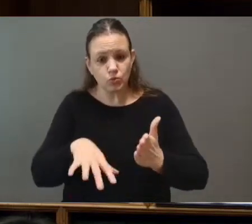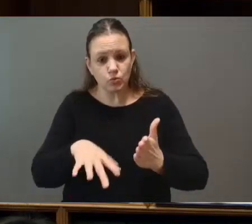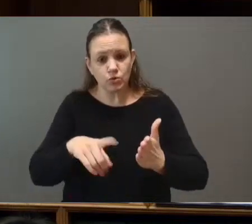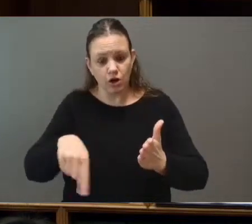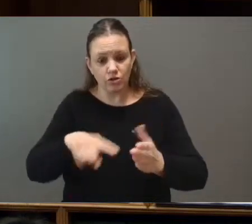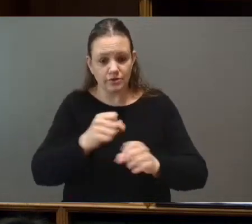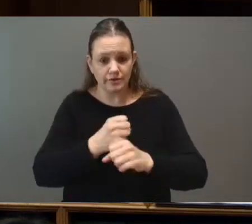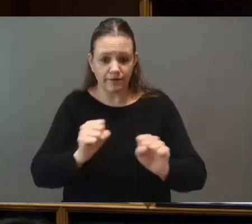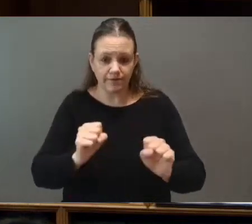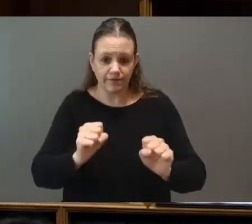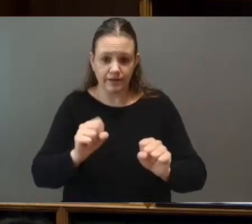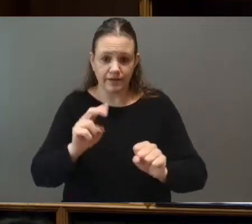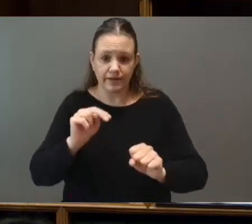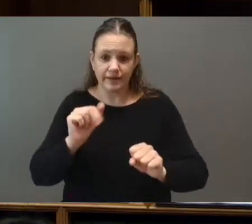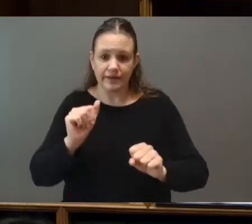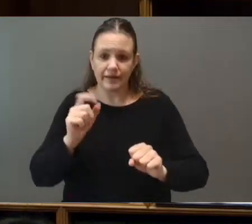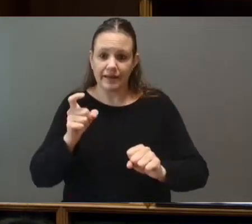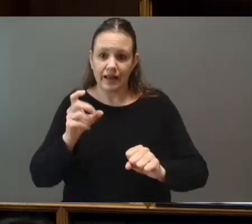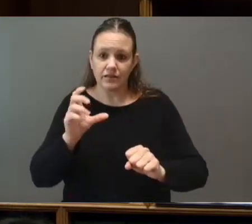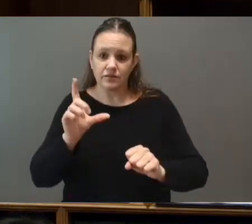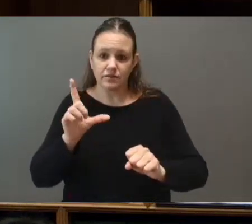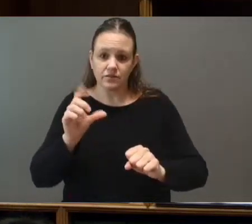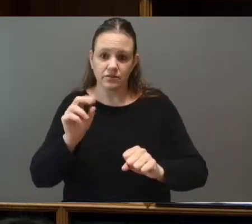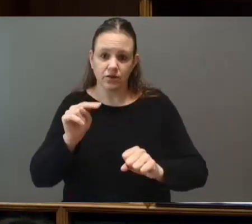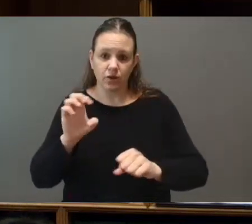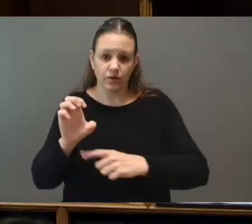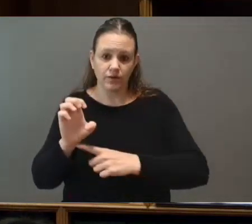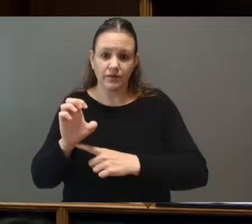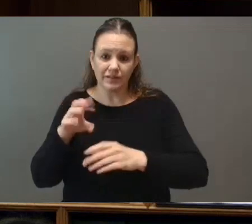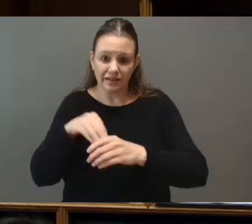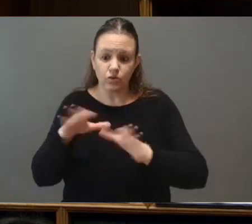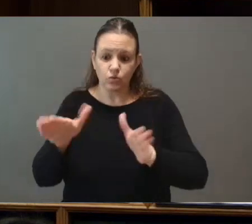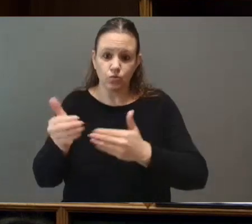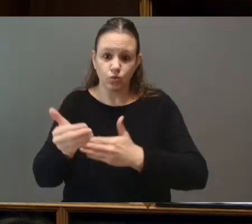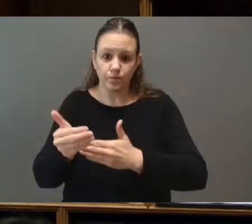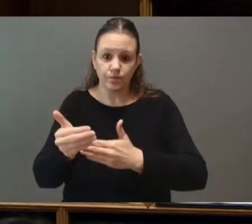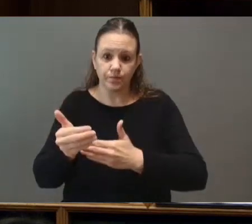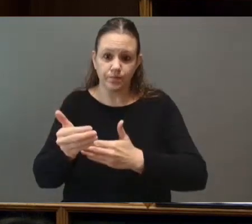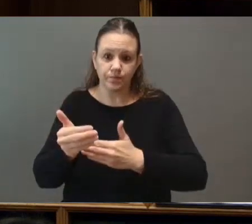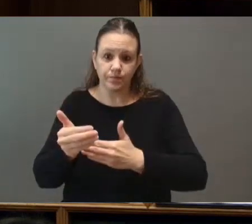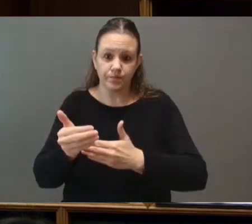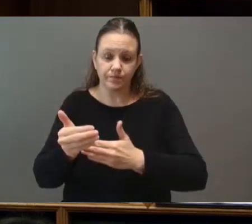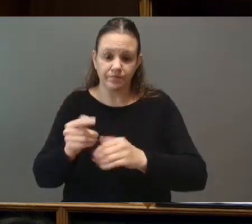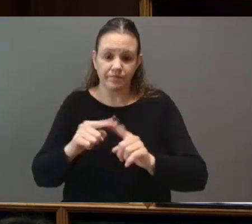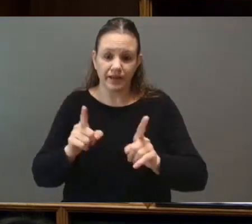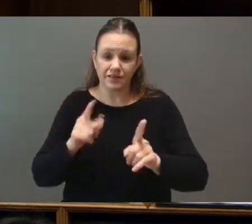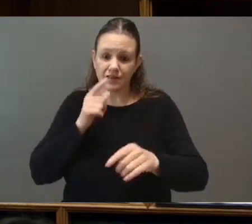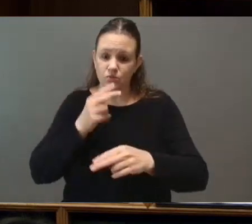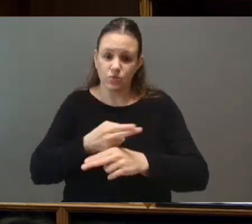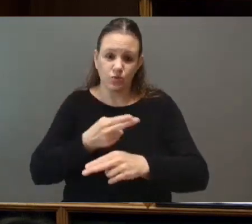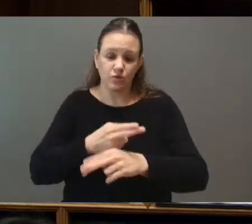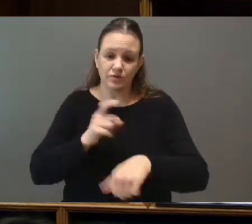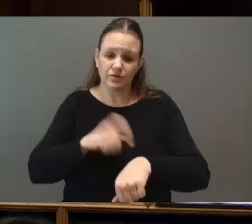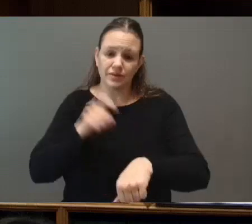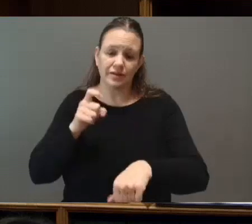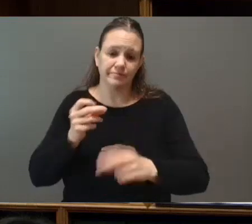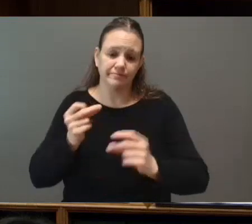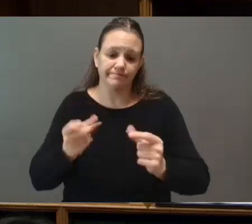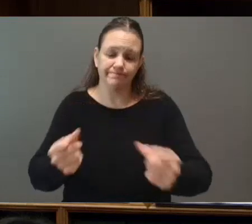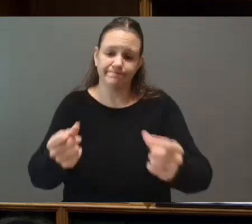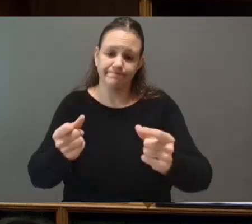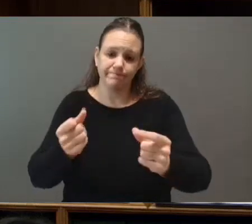room, Speaker, and unfortunately it was not used in a timely manner, according to what we've